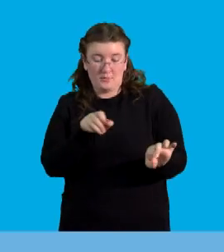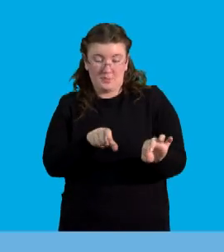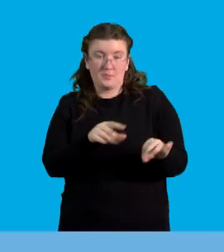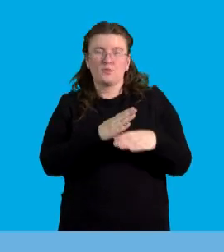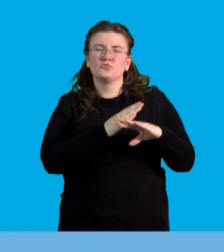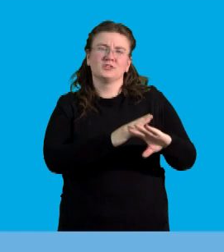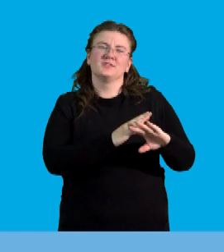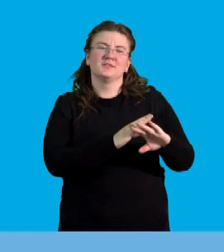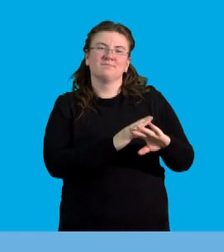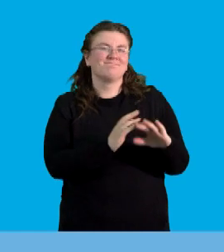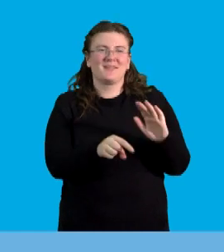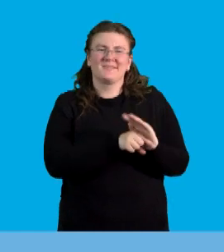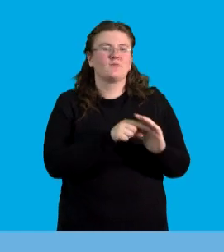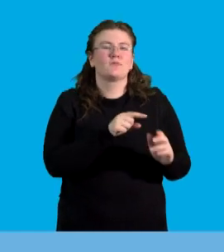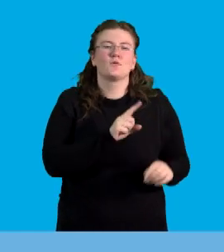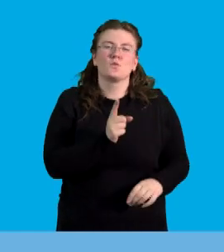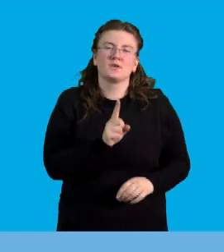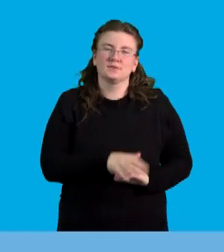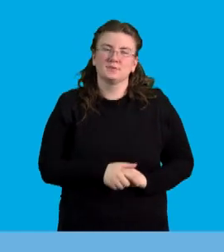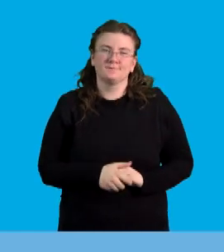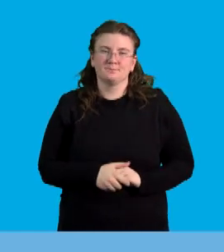It limits